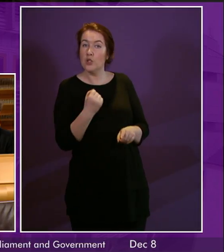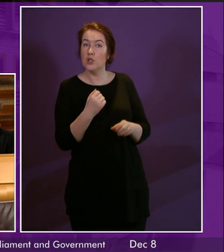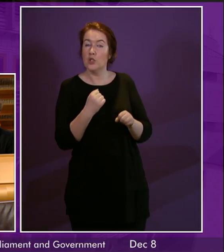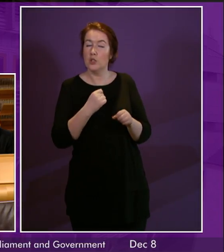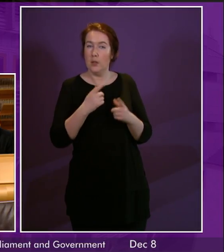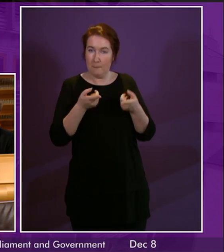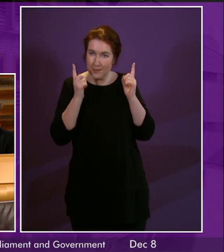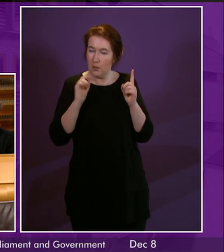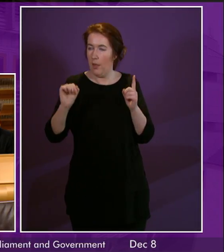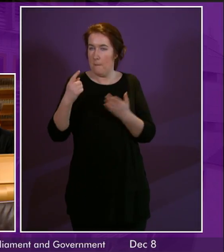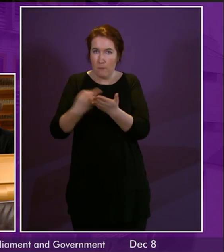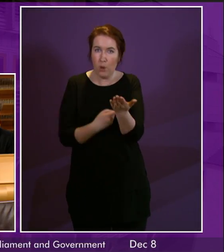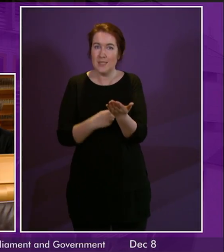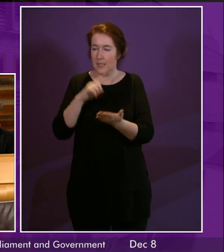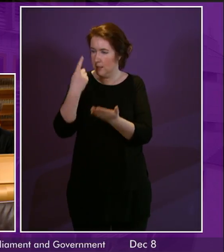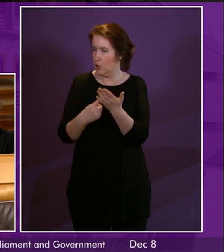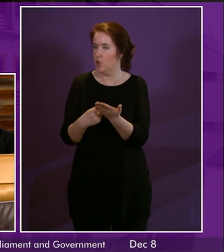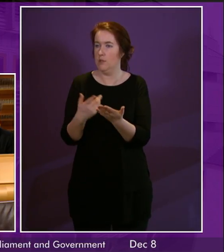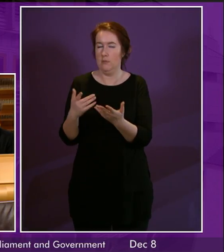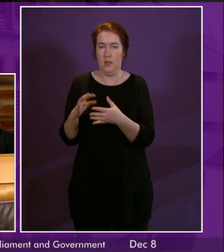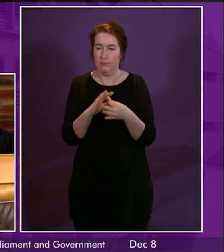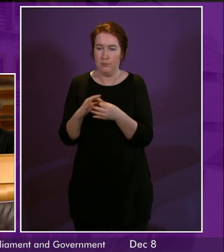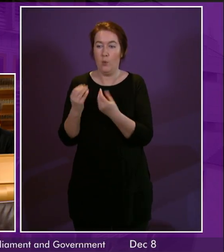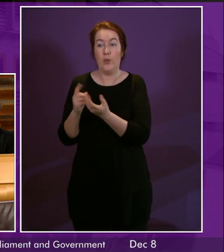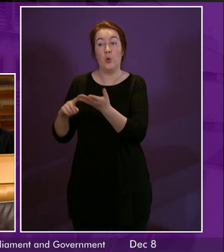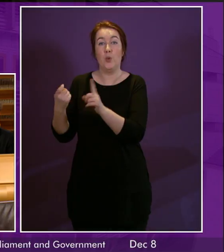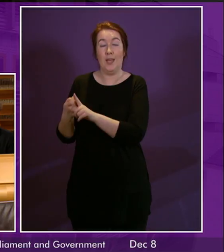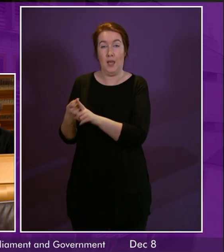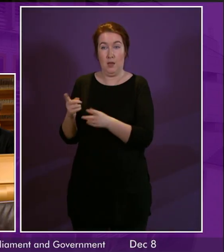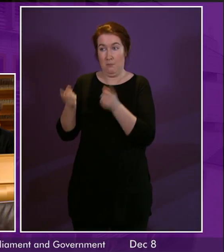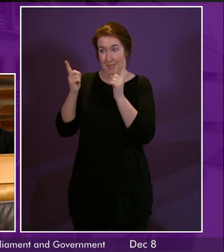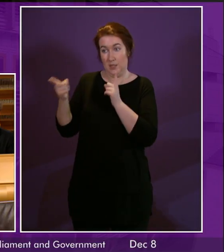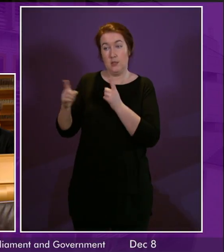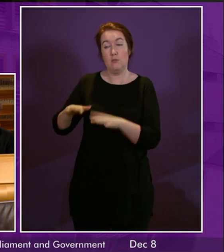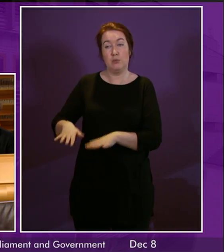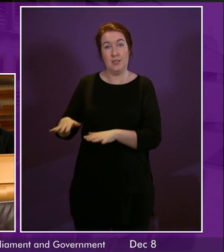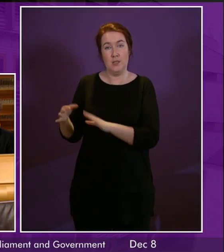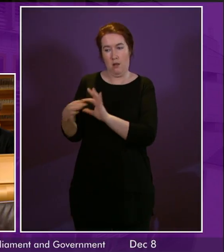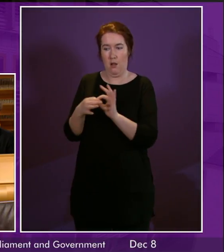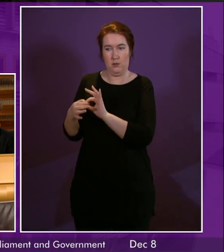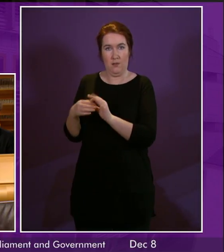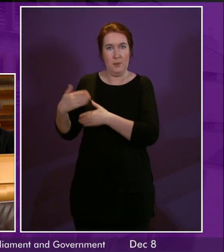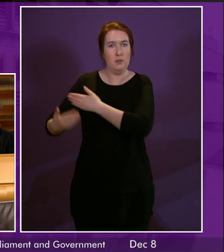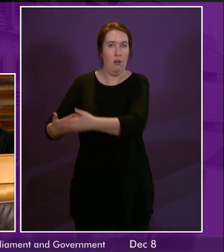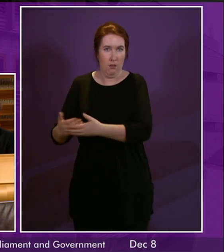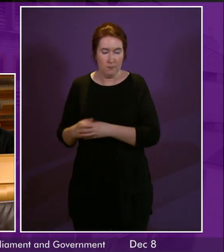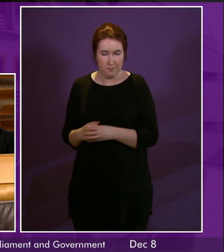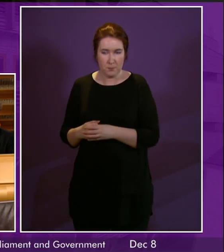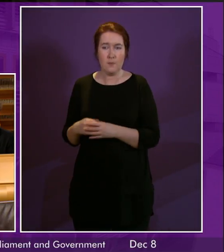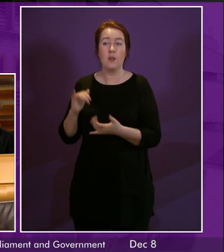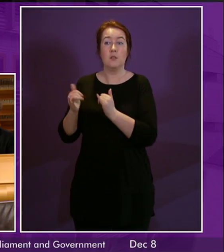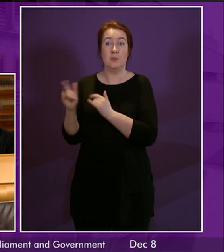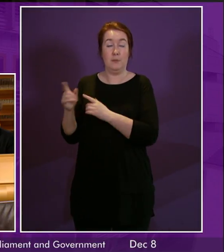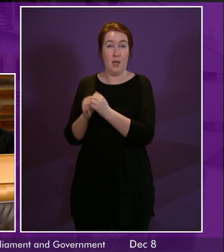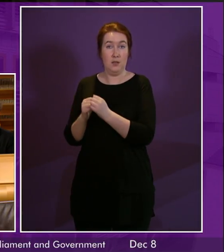policies, decisions and actions that they develop jointly with UK ministers in Britain's intergovernmental machinery. Sometimes that machinery